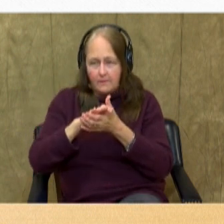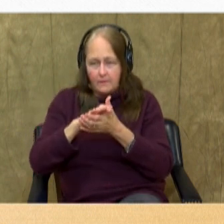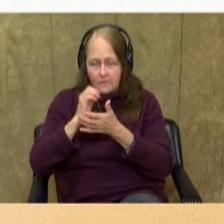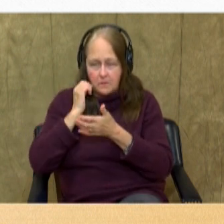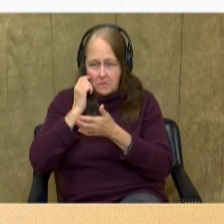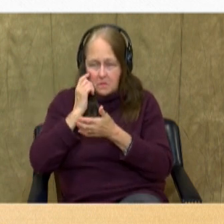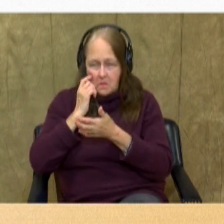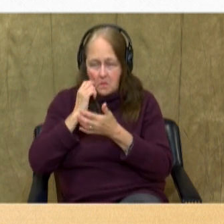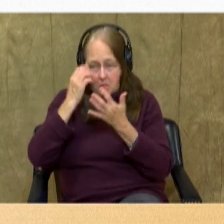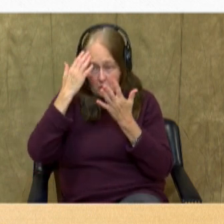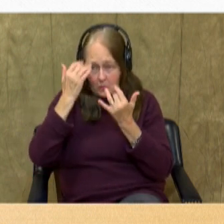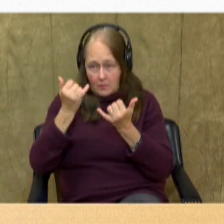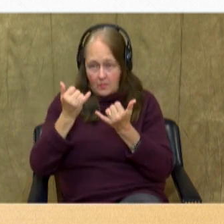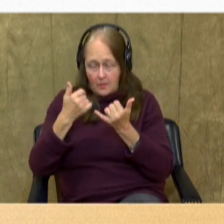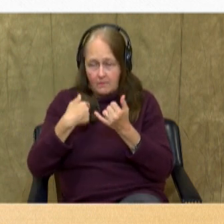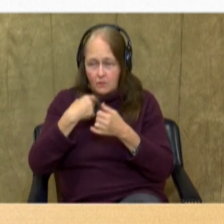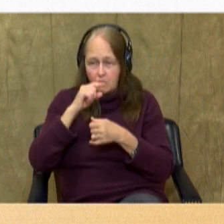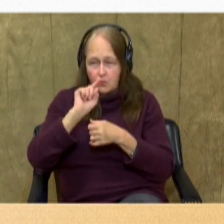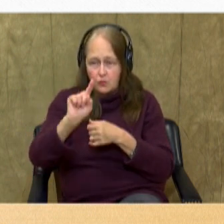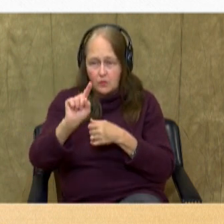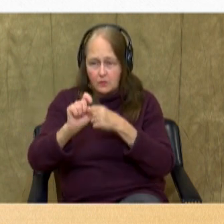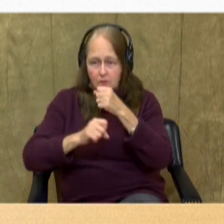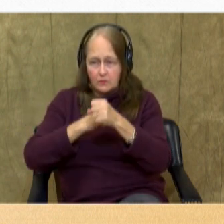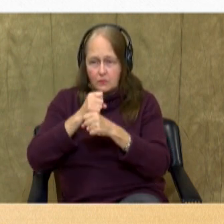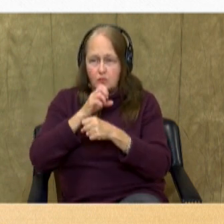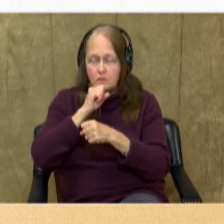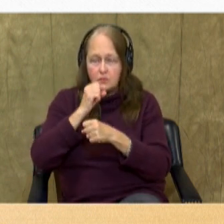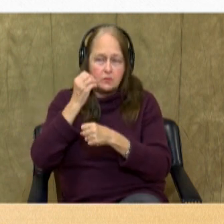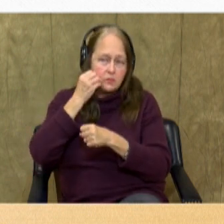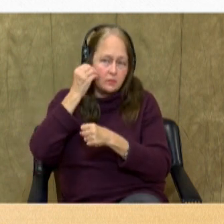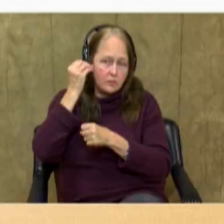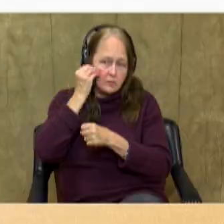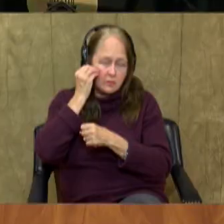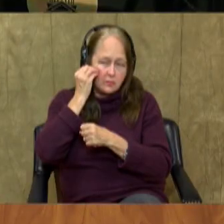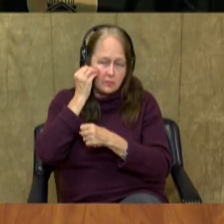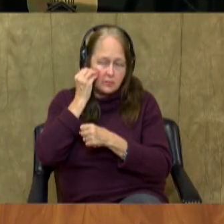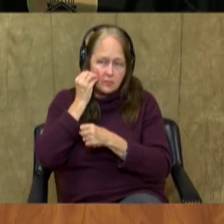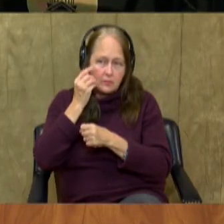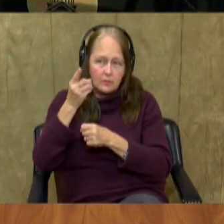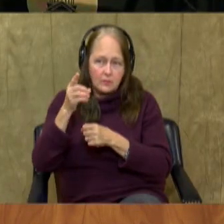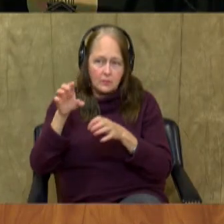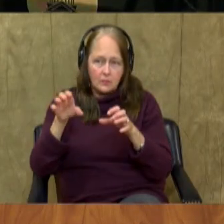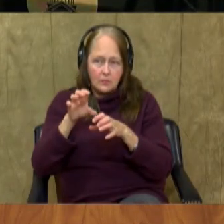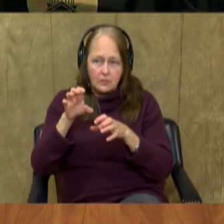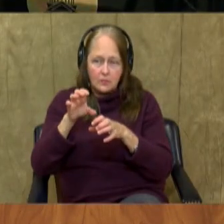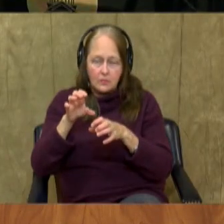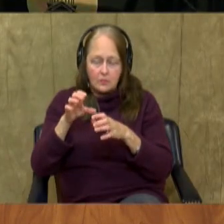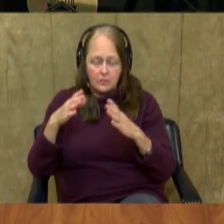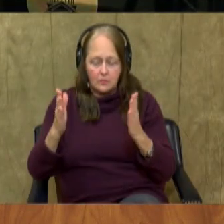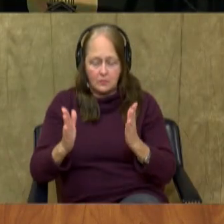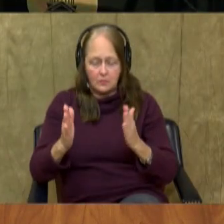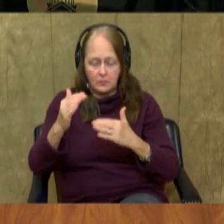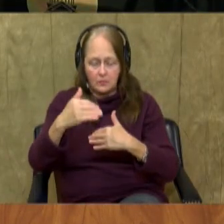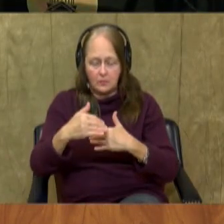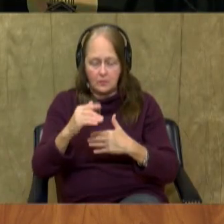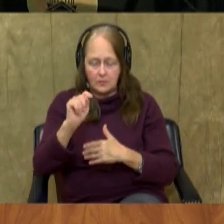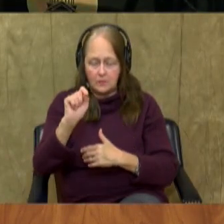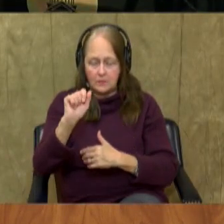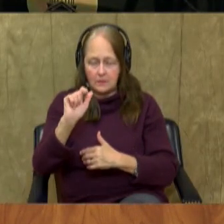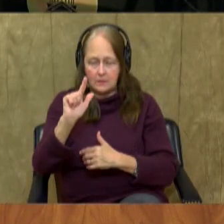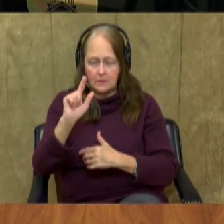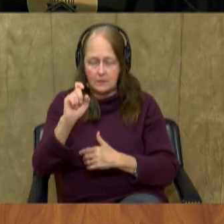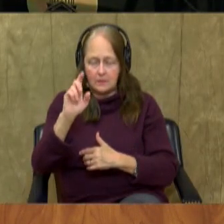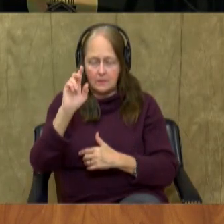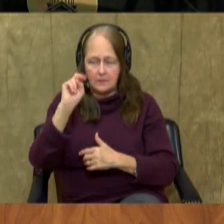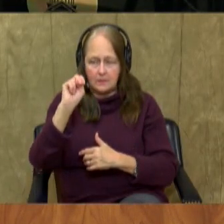Why? I have a 1-year-old at home. She can do as much on her tablet or the Nintendo